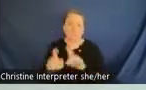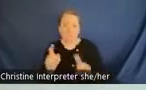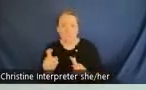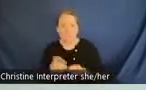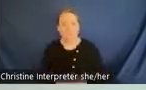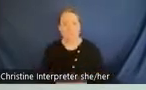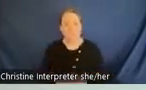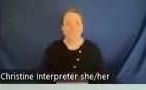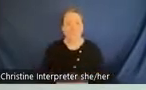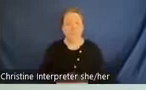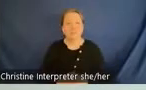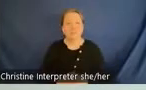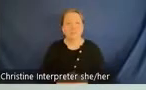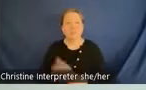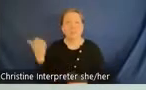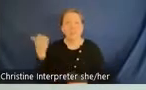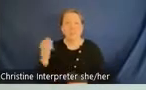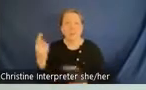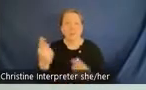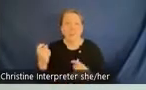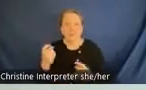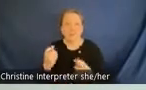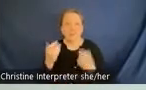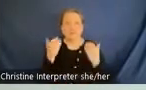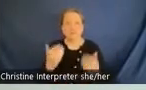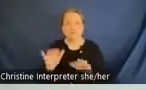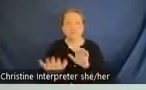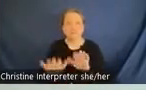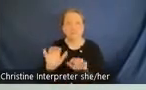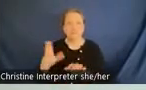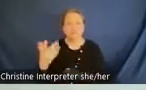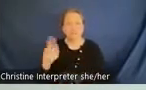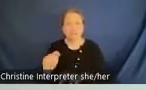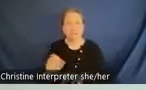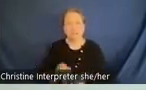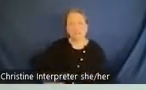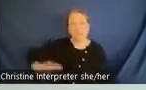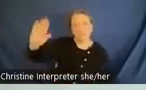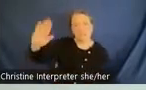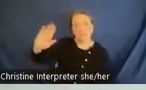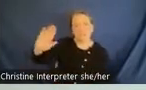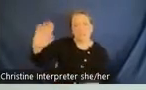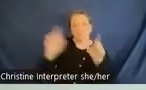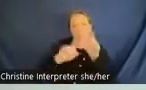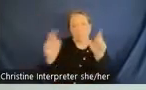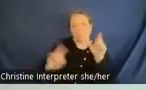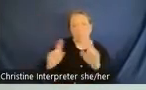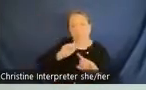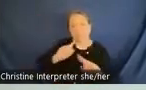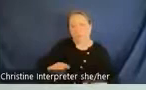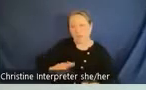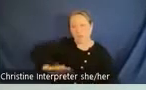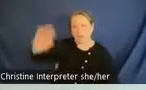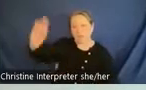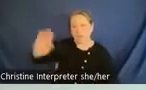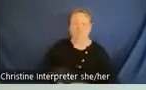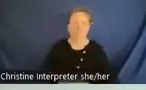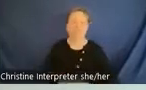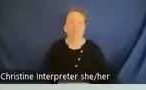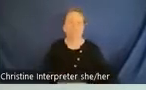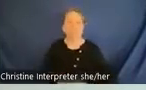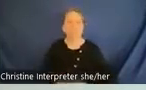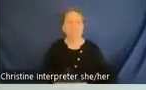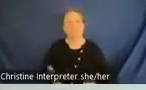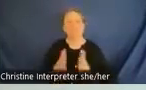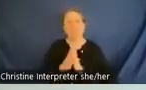Please post your any questions or comments in the chat or raise your hand on Zoom. And we just ask that you try to keep